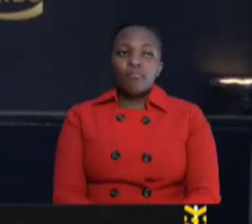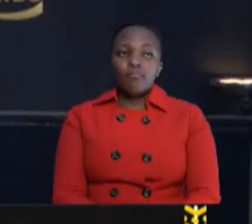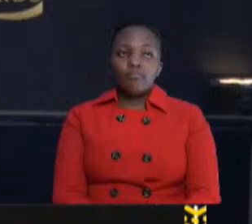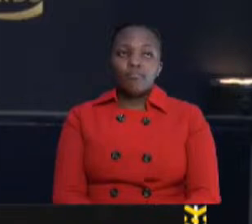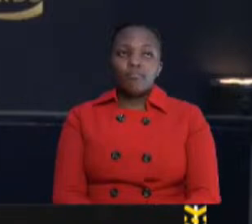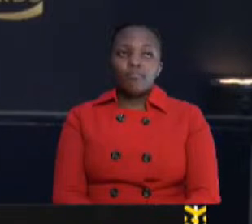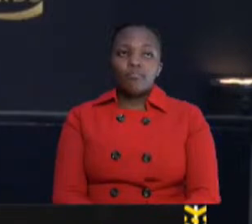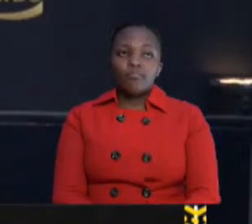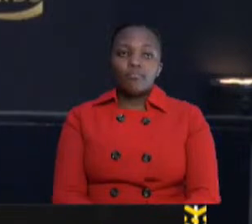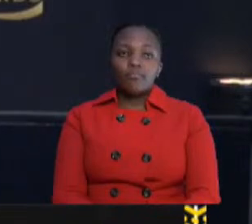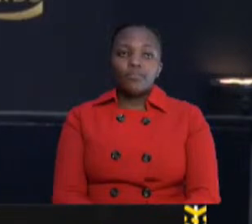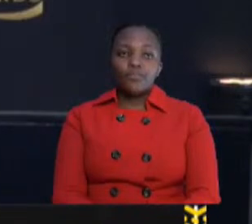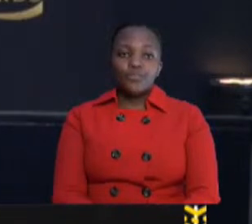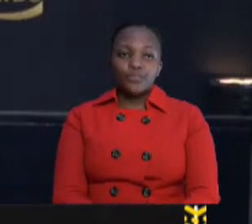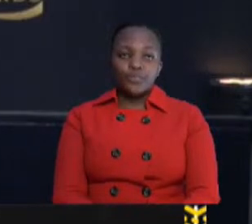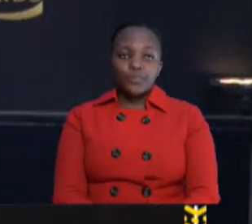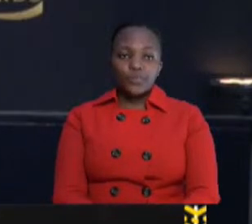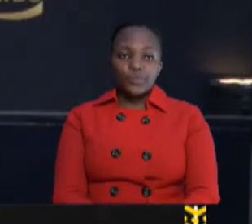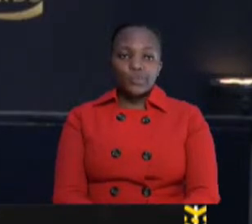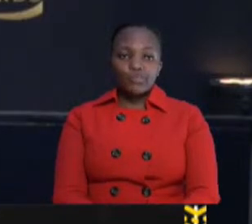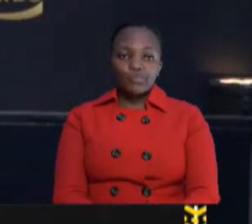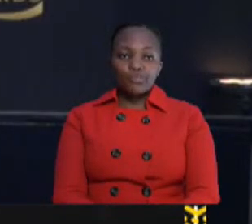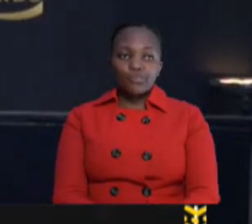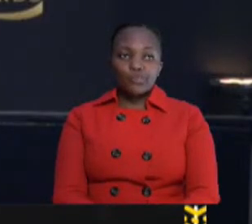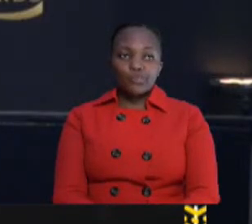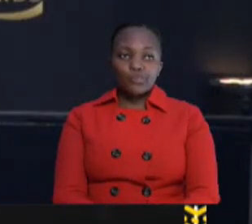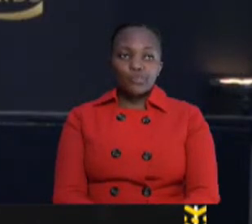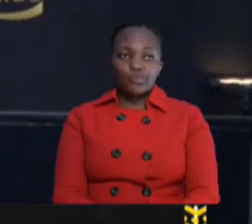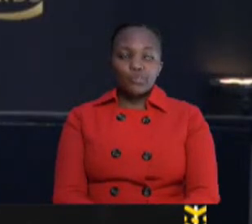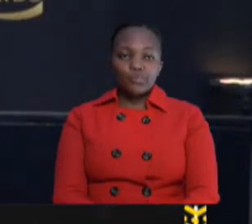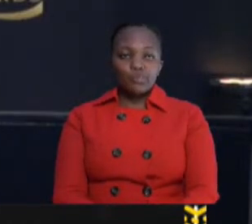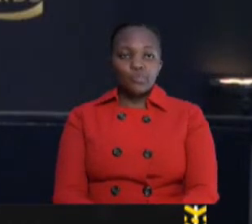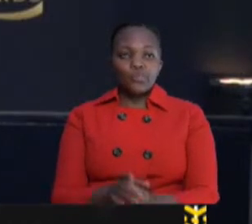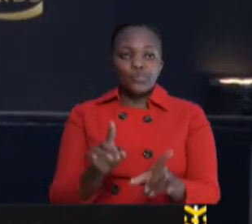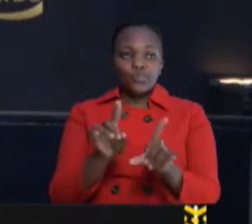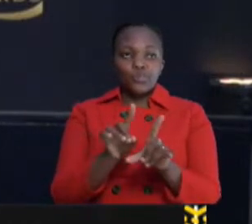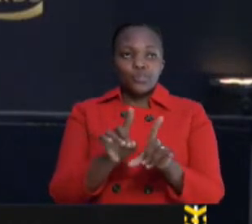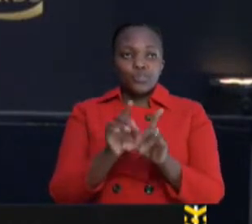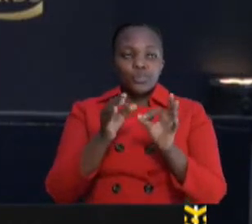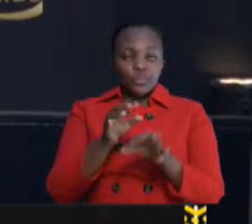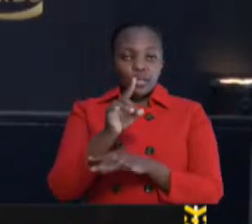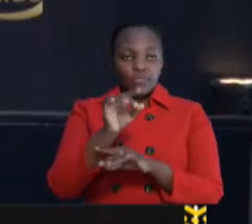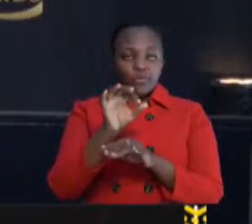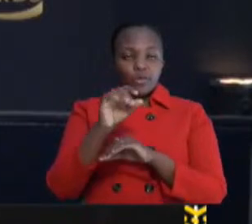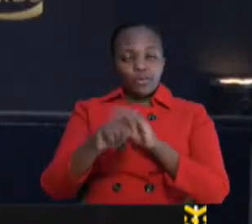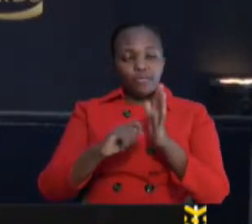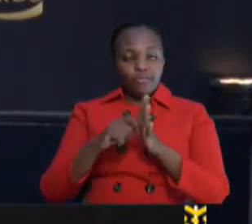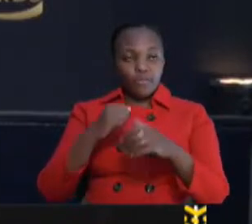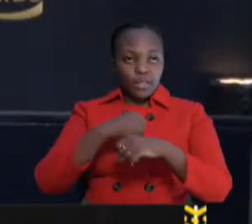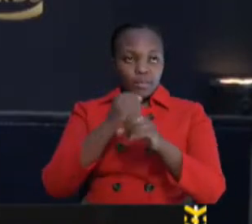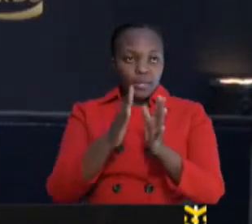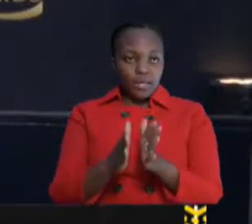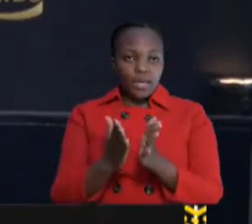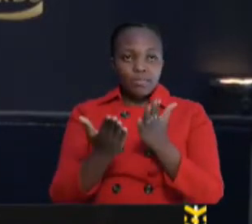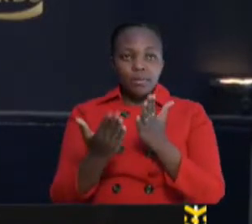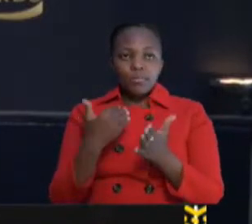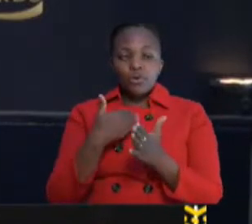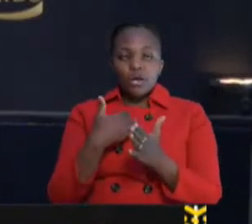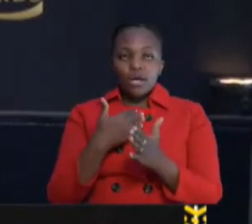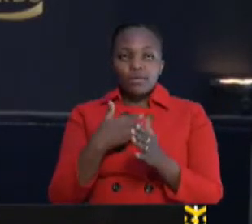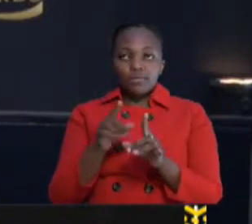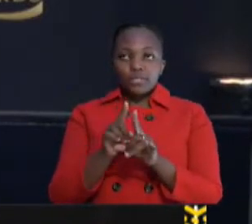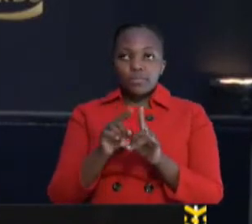Also, if you're an established publisher or publishing house or filmmaker, and you already have similar content